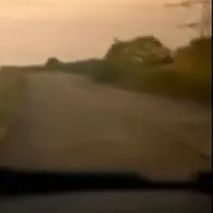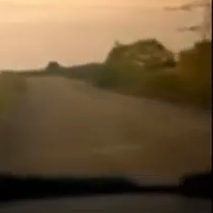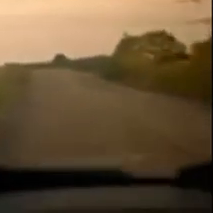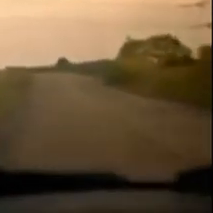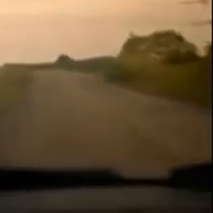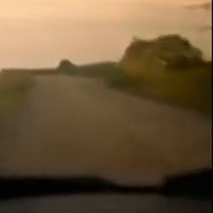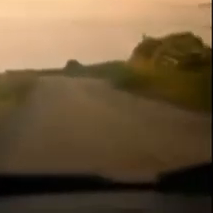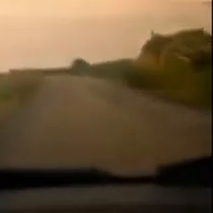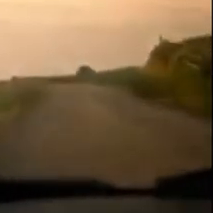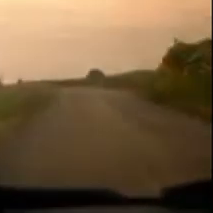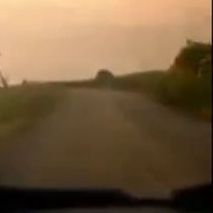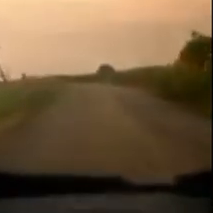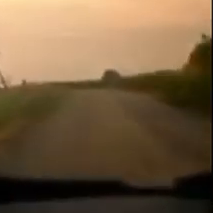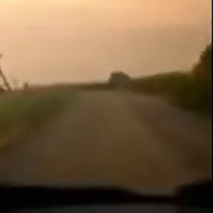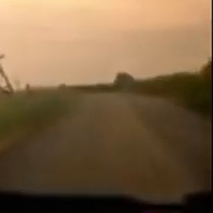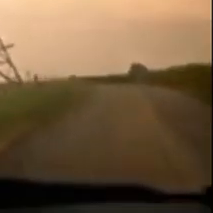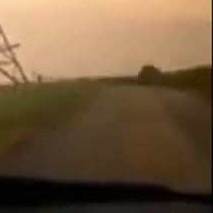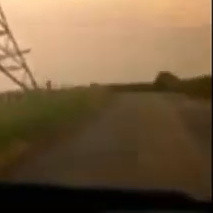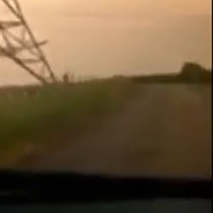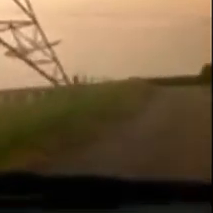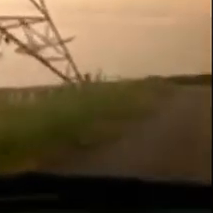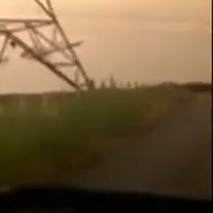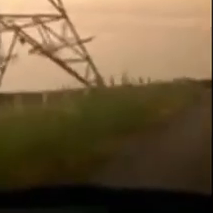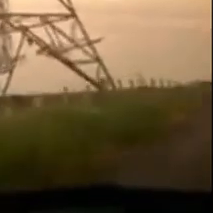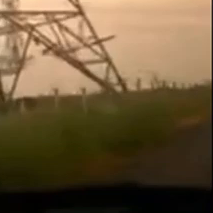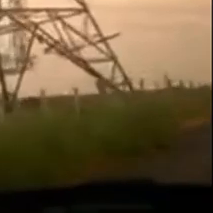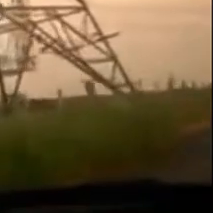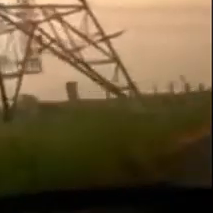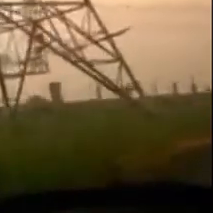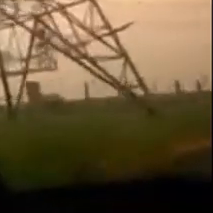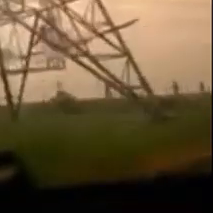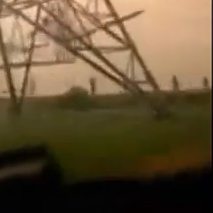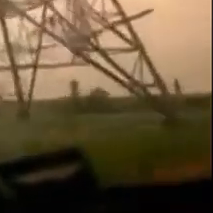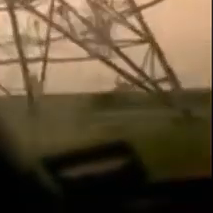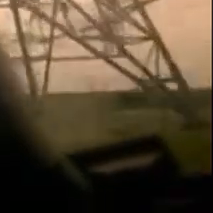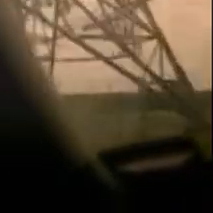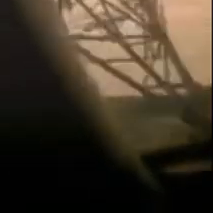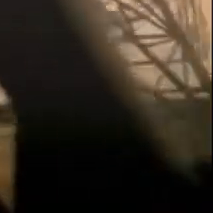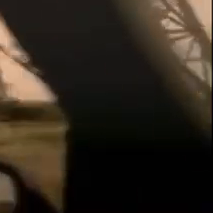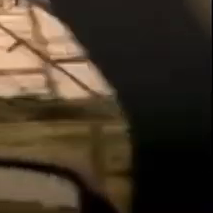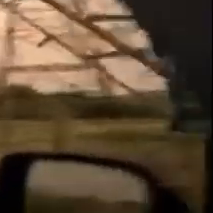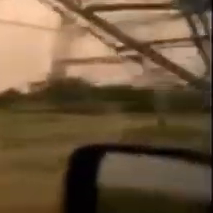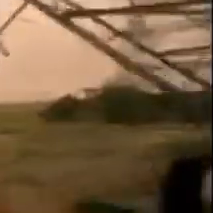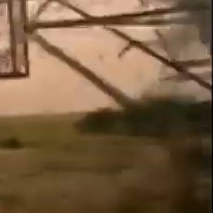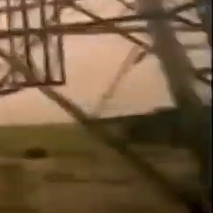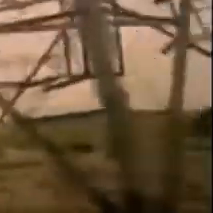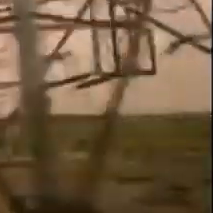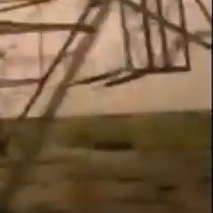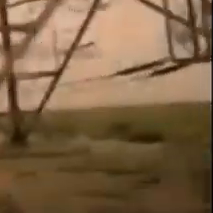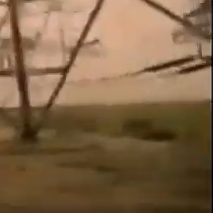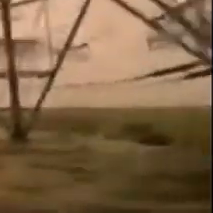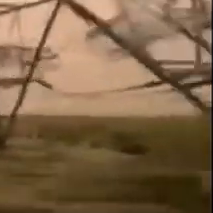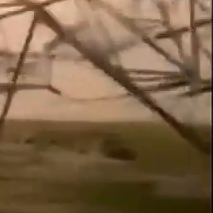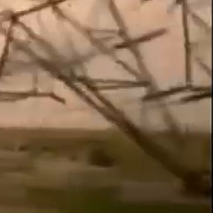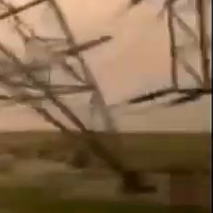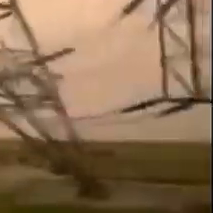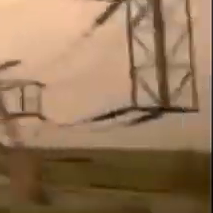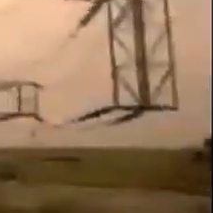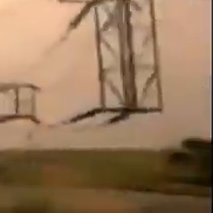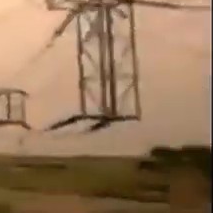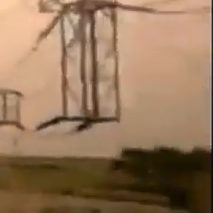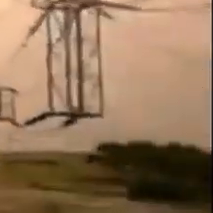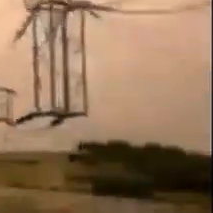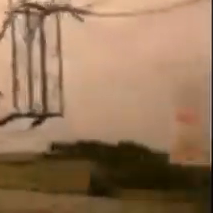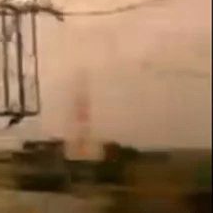brand new, freshly squeezed videos from Santi Gold and Devlin in 50 minutes. First, Tuula and Ivor are playing the fame